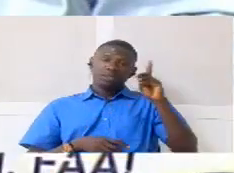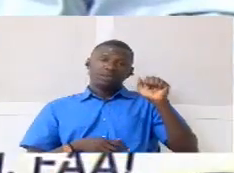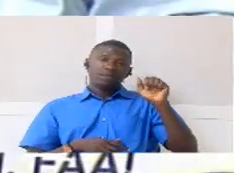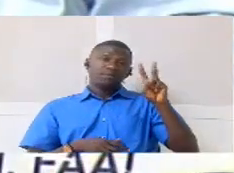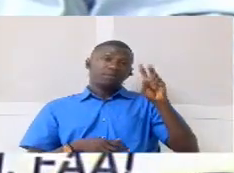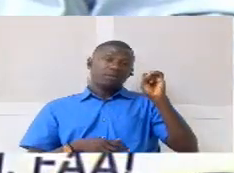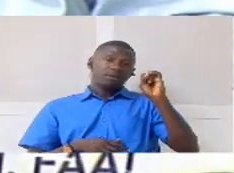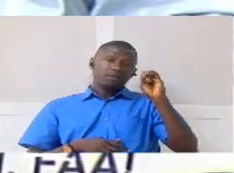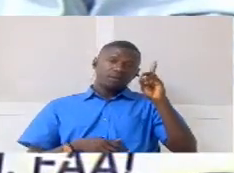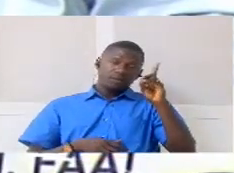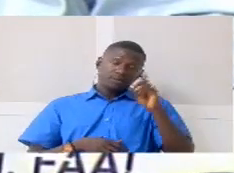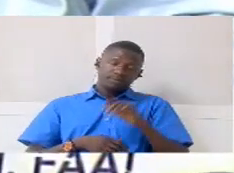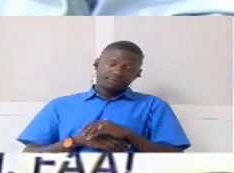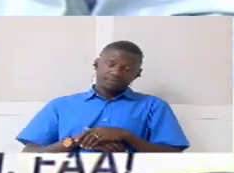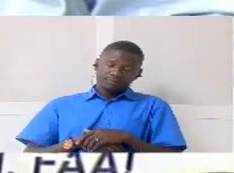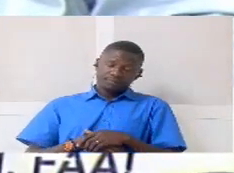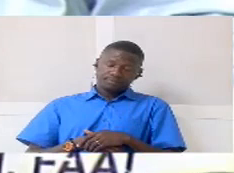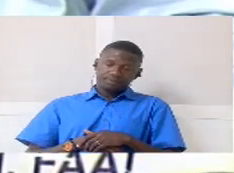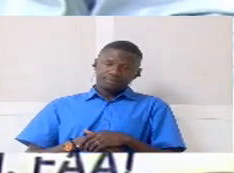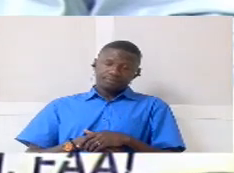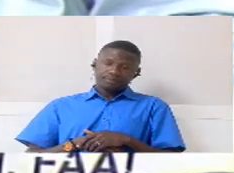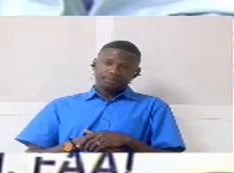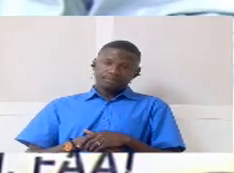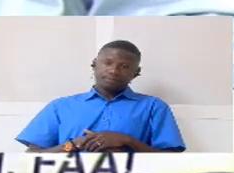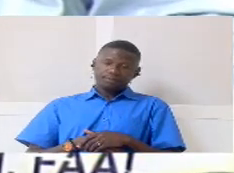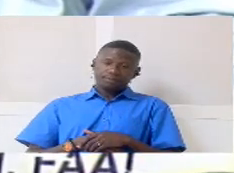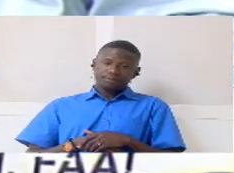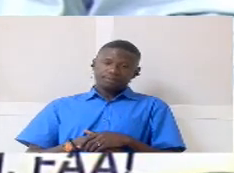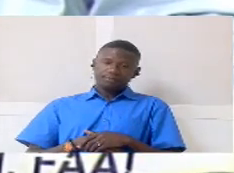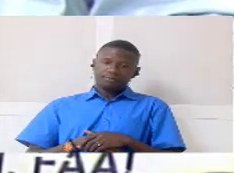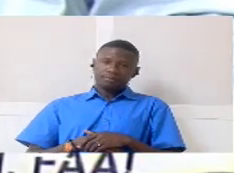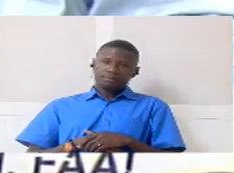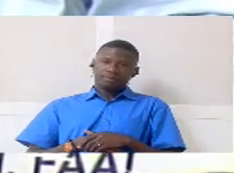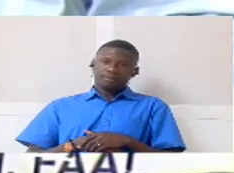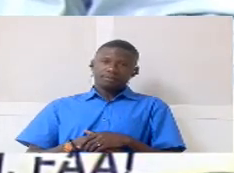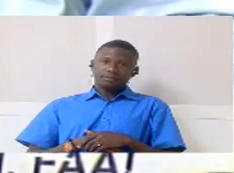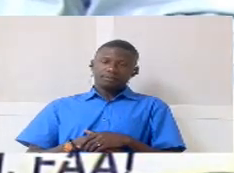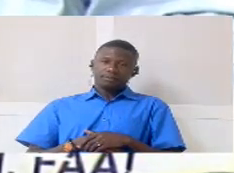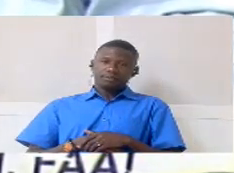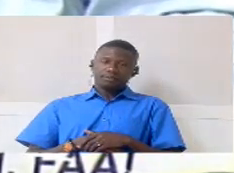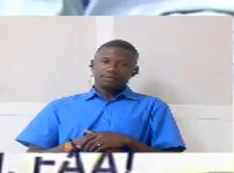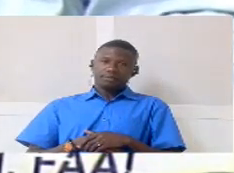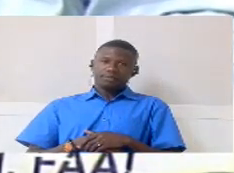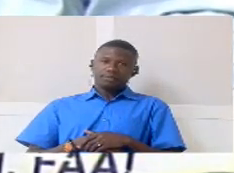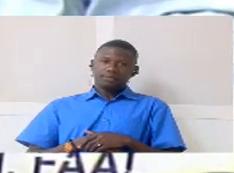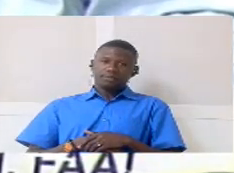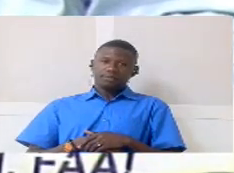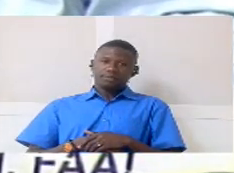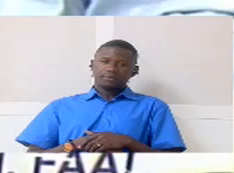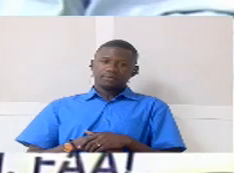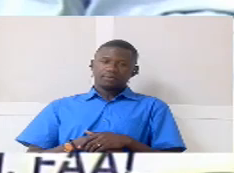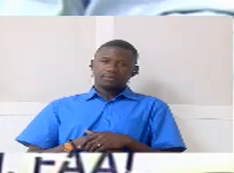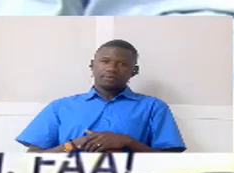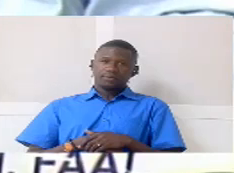Is it not the case that some women suffered in his hands because they would not dance to